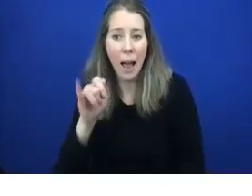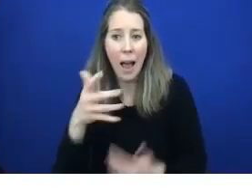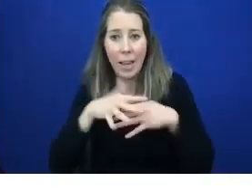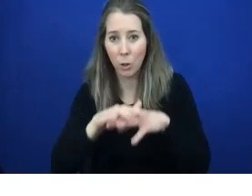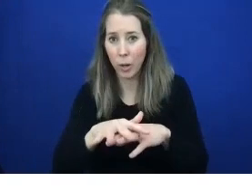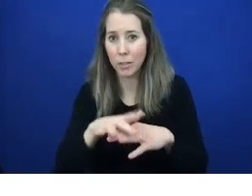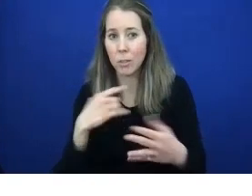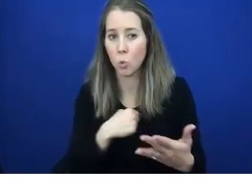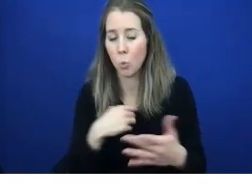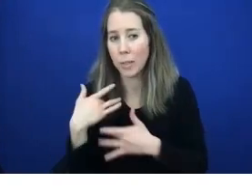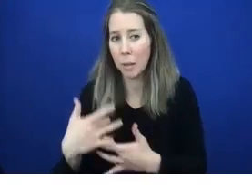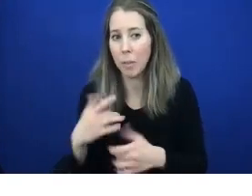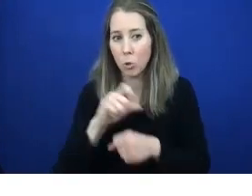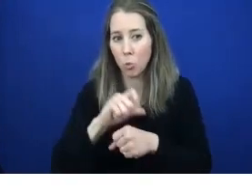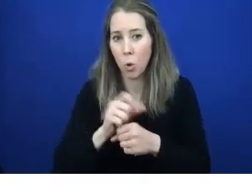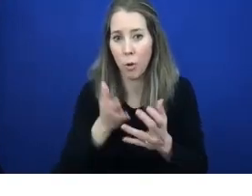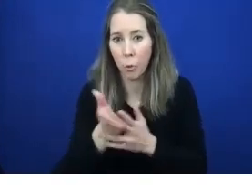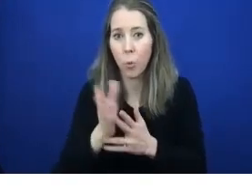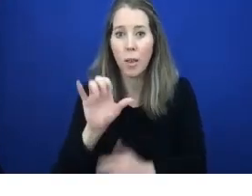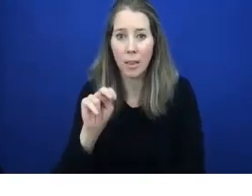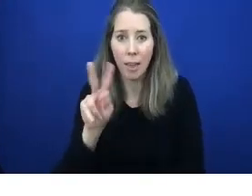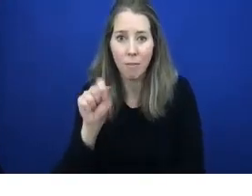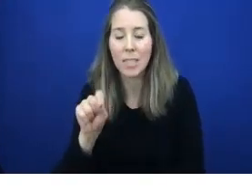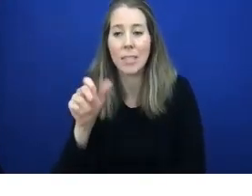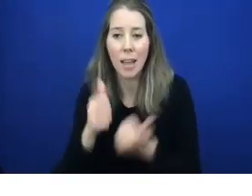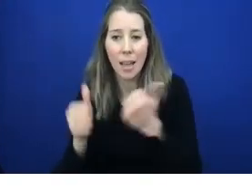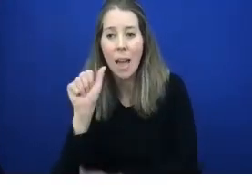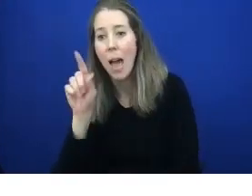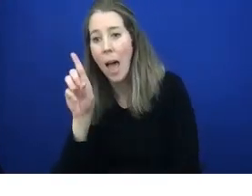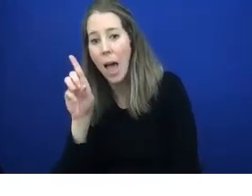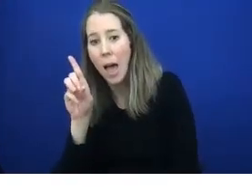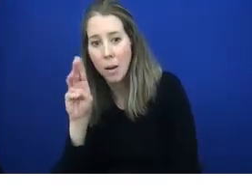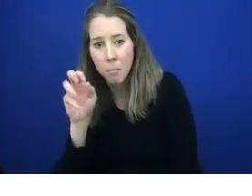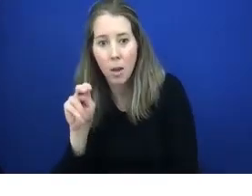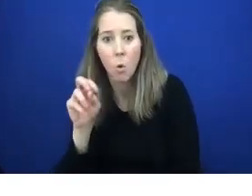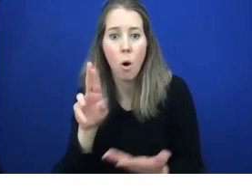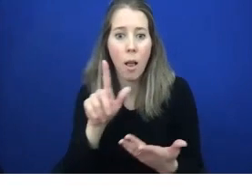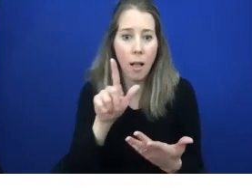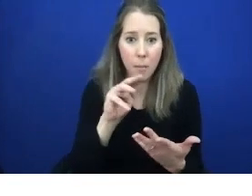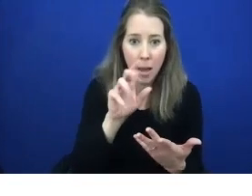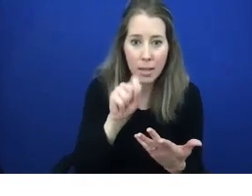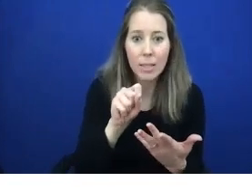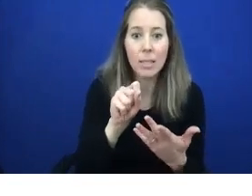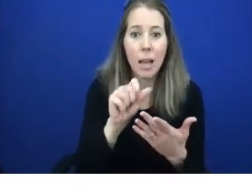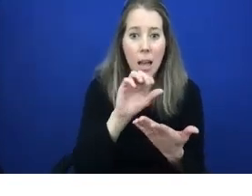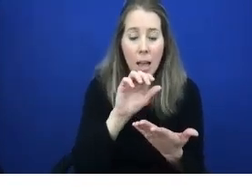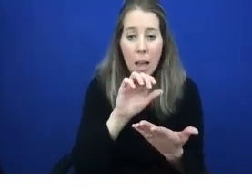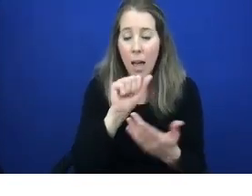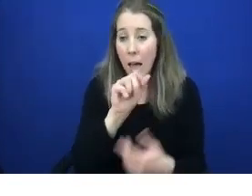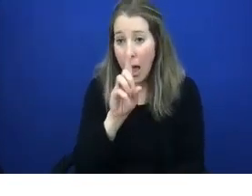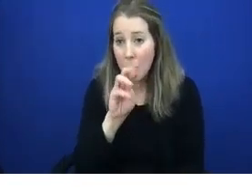we typically will just work through the Canvas admin or the LMS admin to get that set up. But once it's set up,